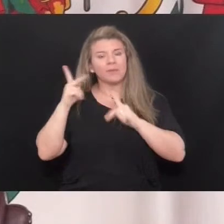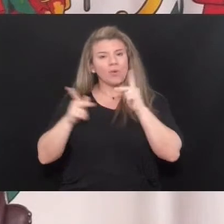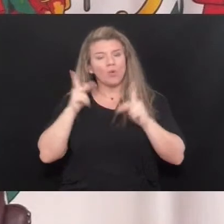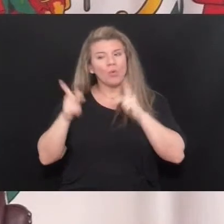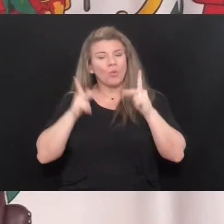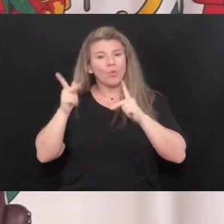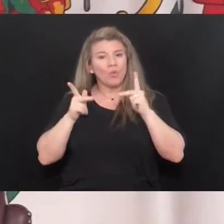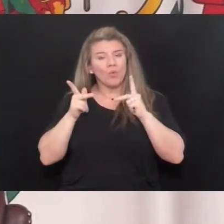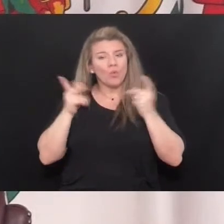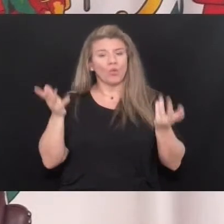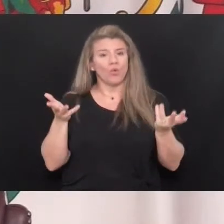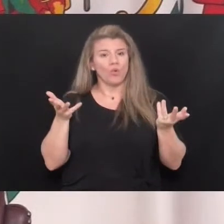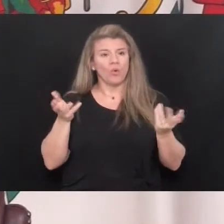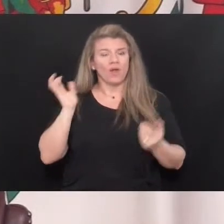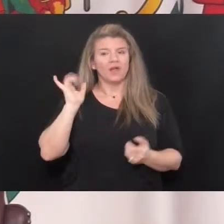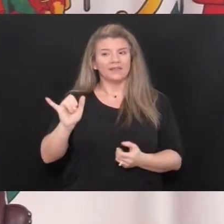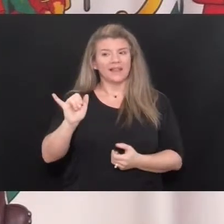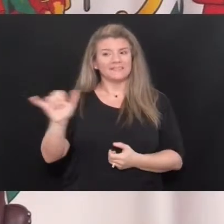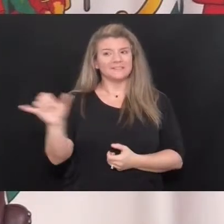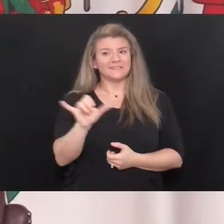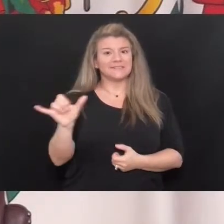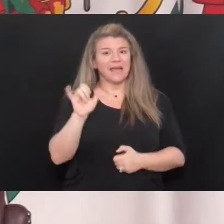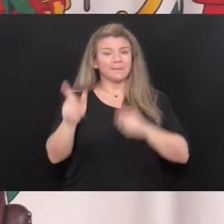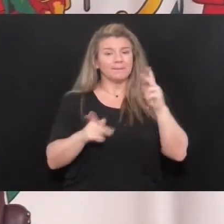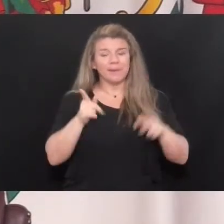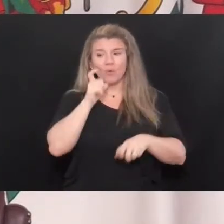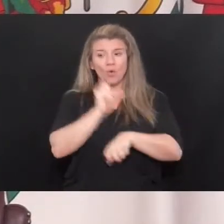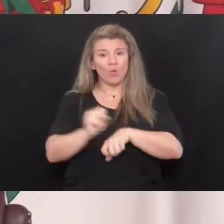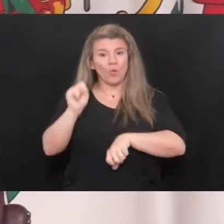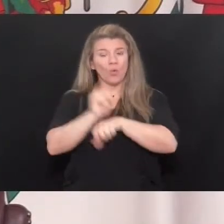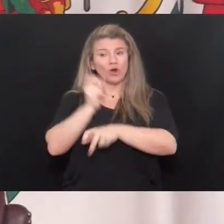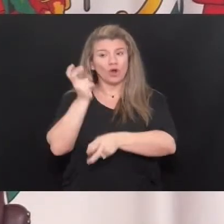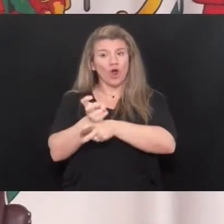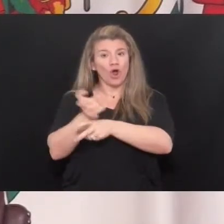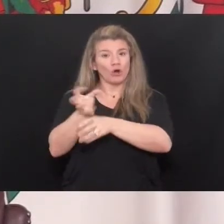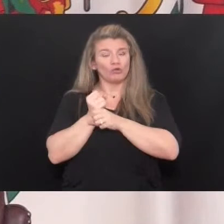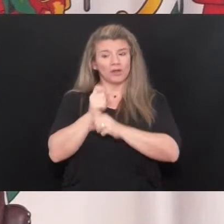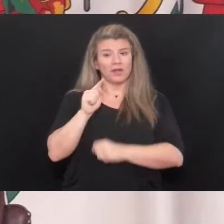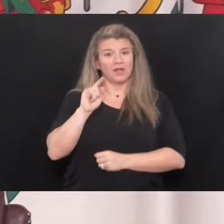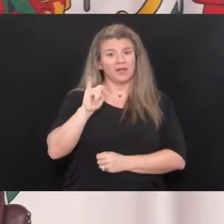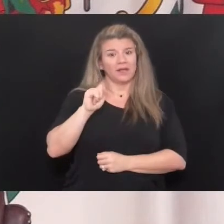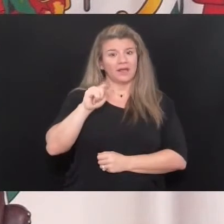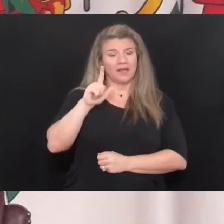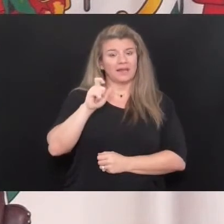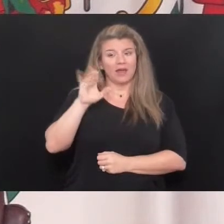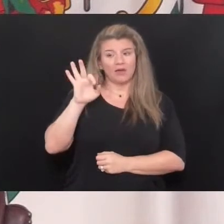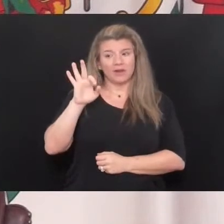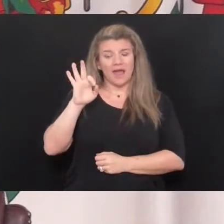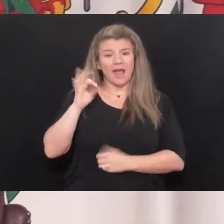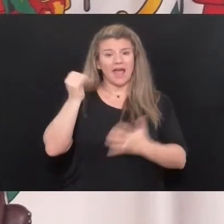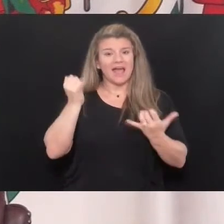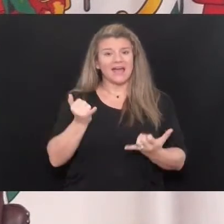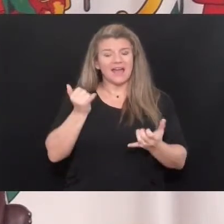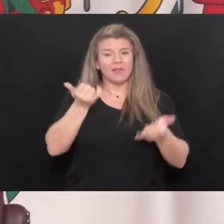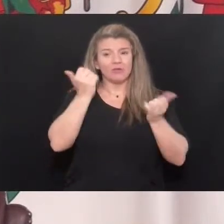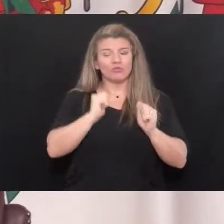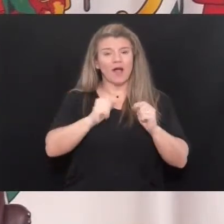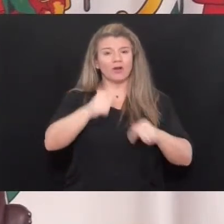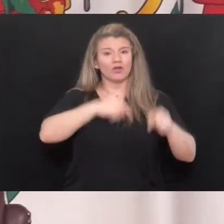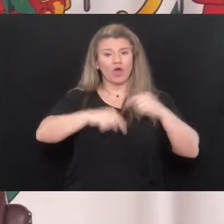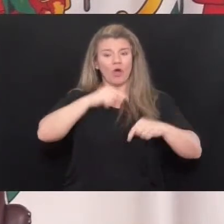you know, the very people that worked so hard to get Title IX, and now they're trying to basically go back and